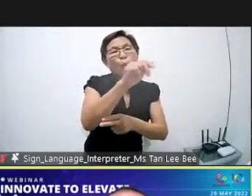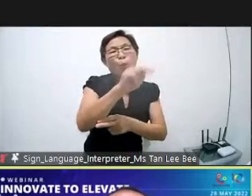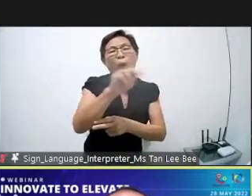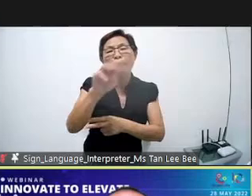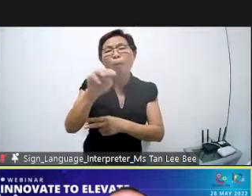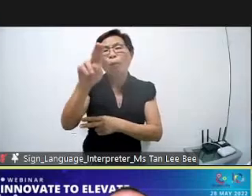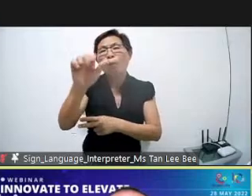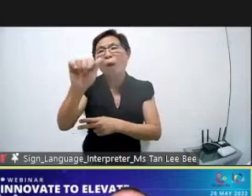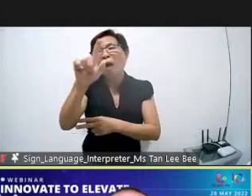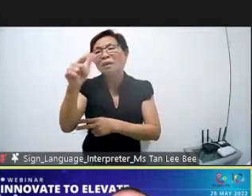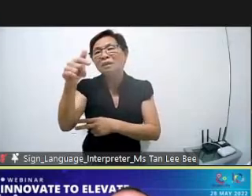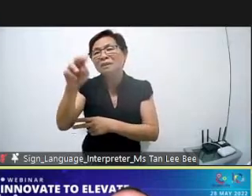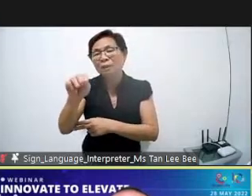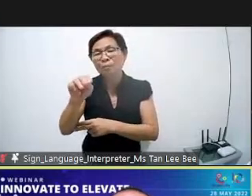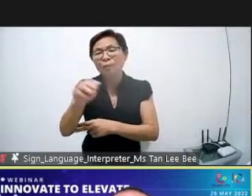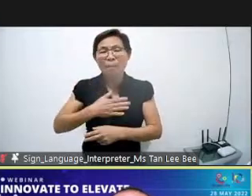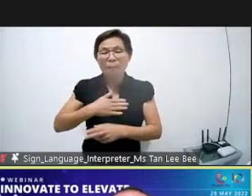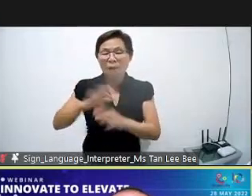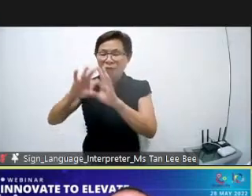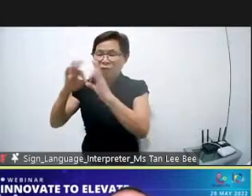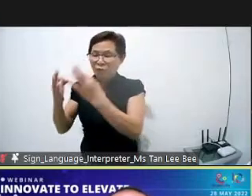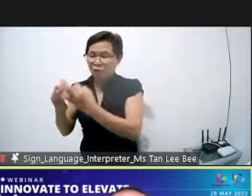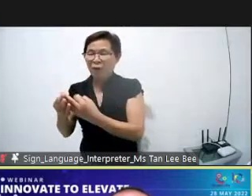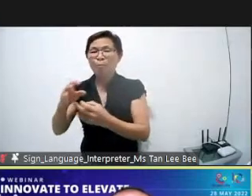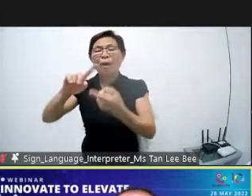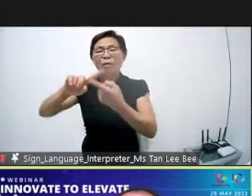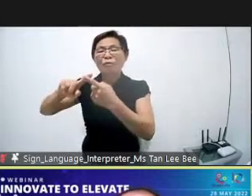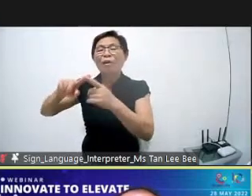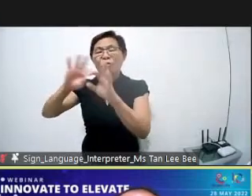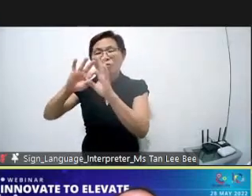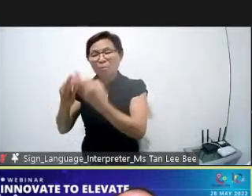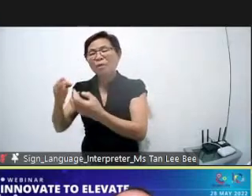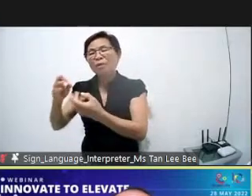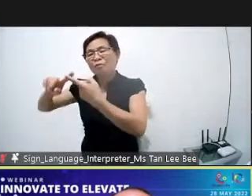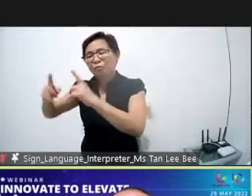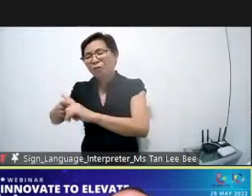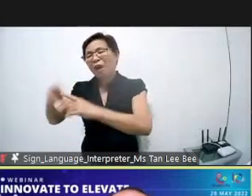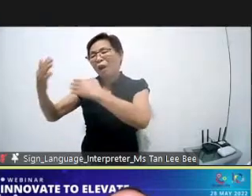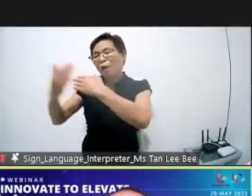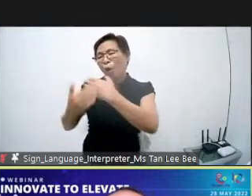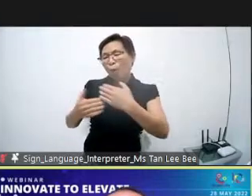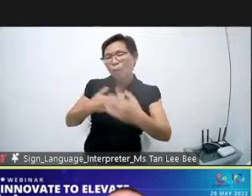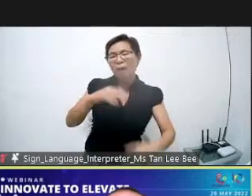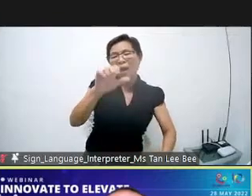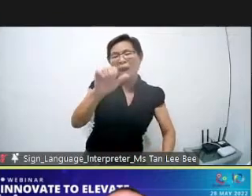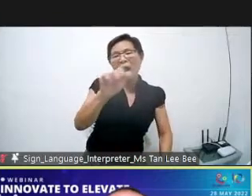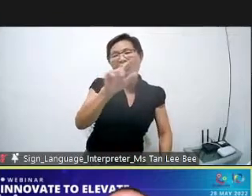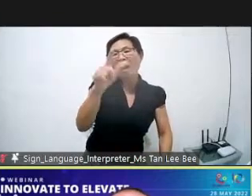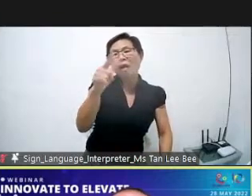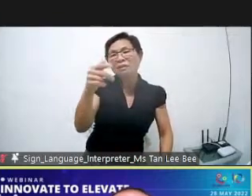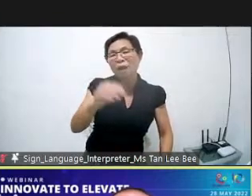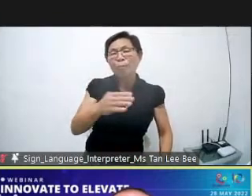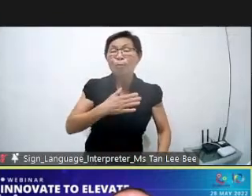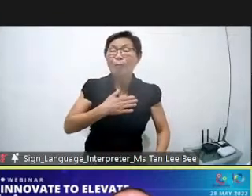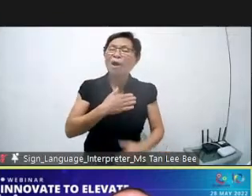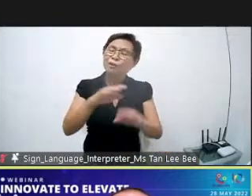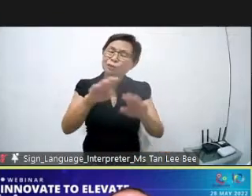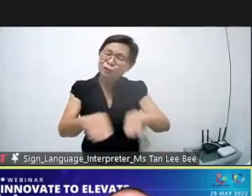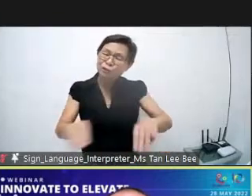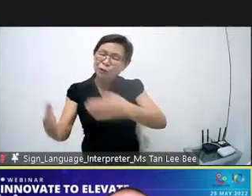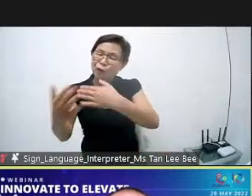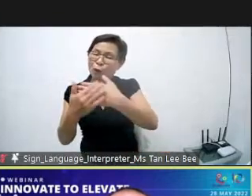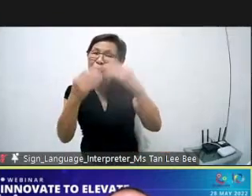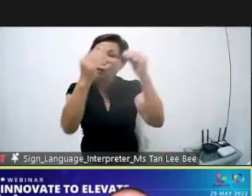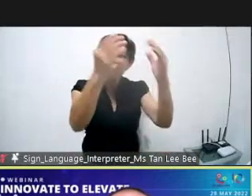my family, my friend call me Azam. My lovely student call me Cikgu Azam. Cikgu Azam